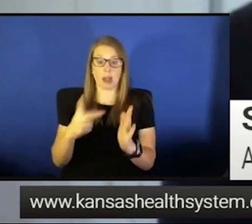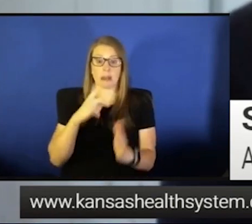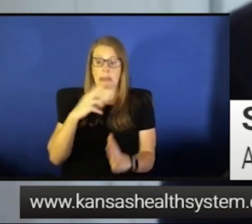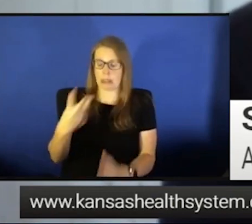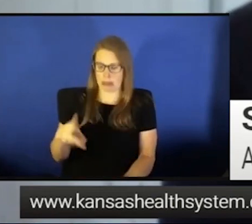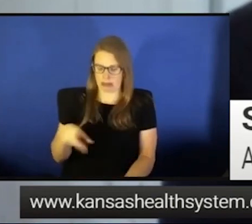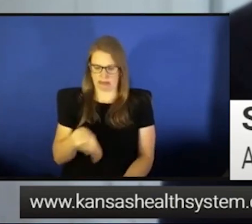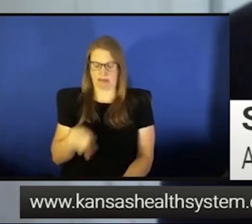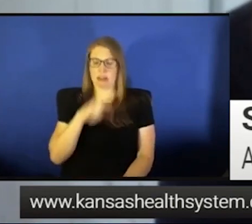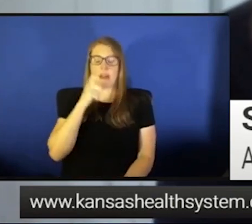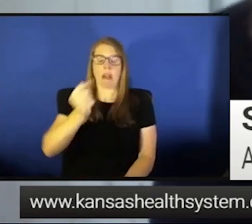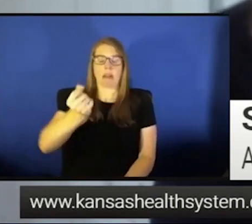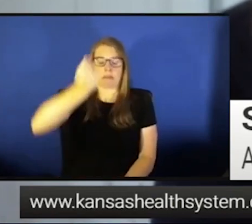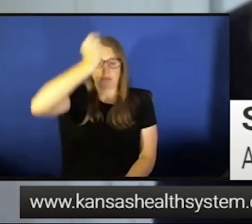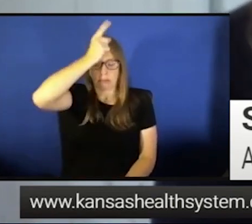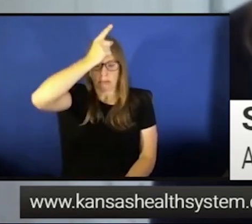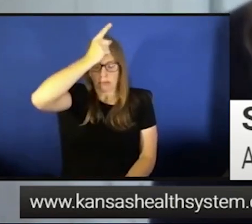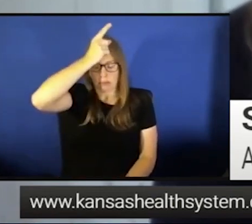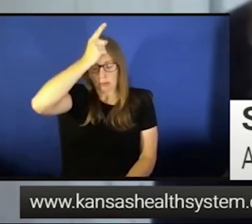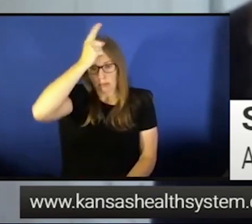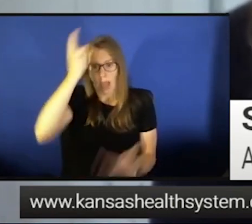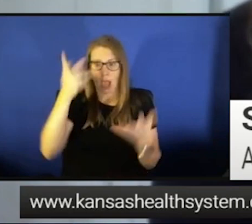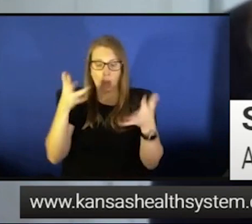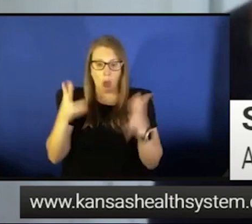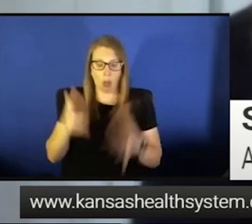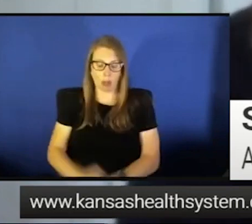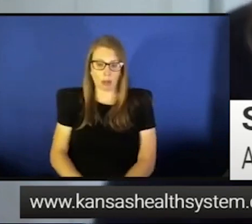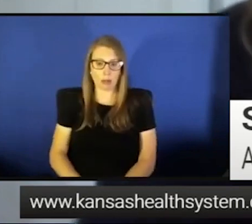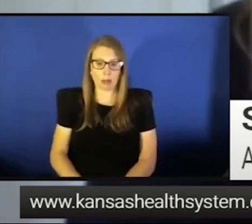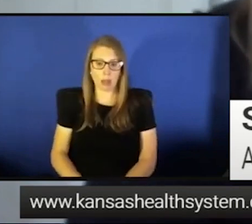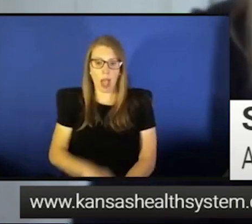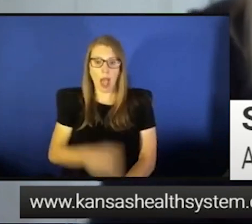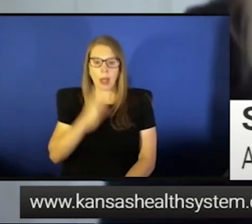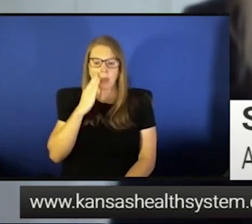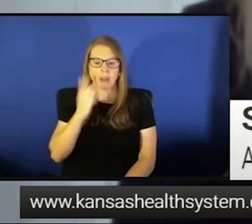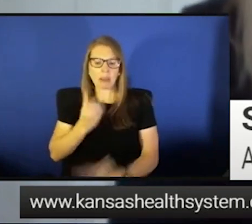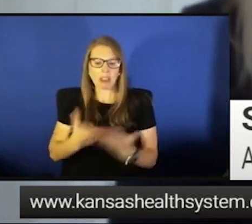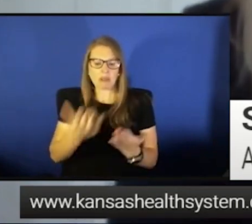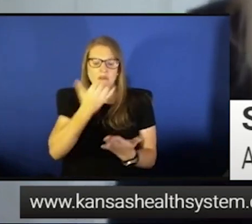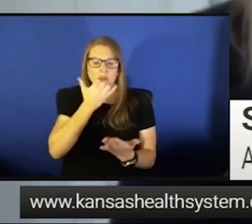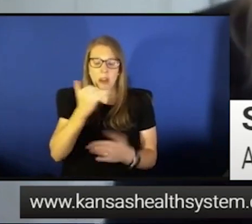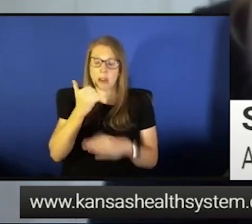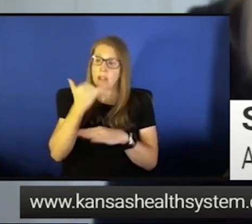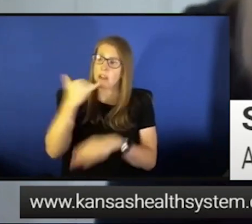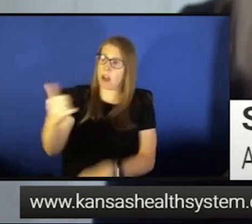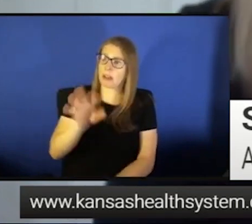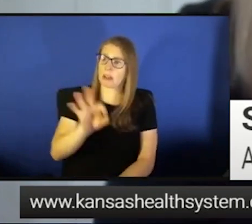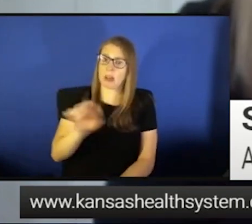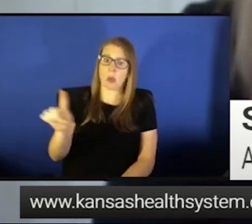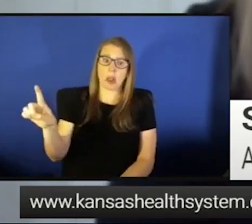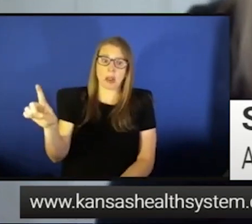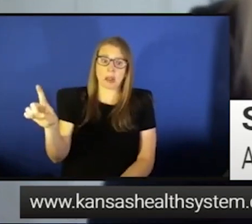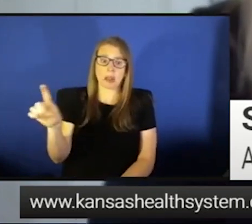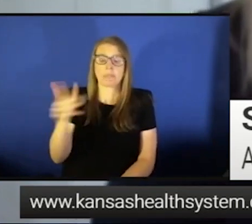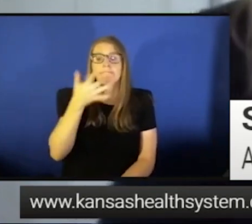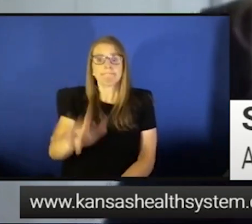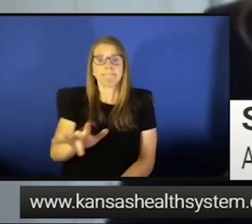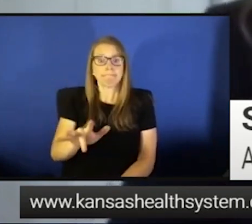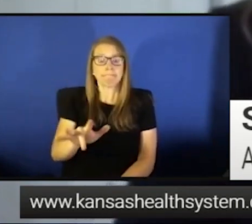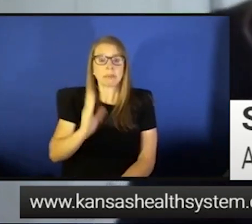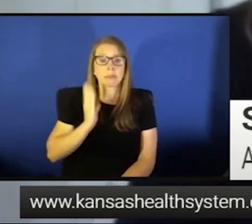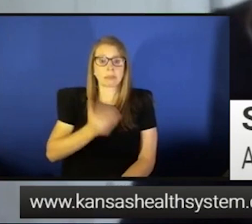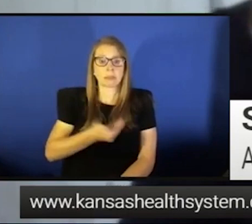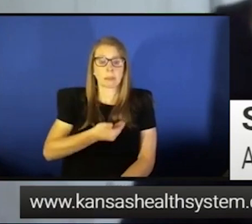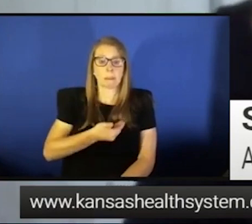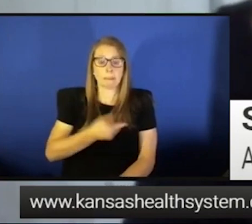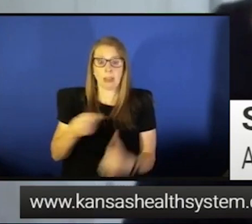didn't click at all. All I knew was that something was very wrong, so I called 911, and fortunately, our